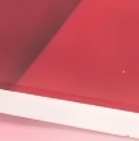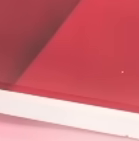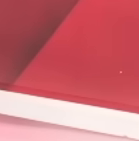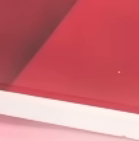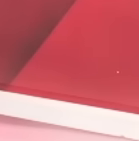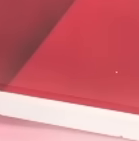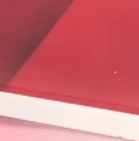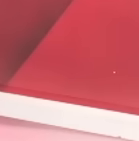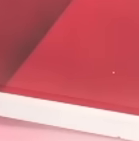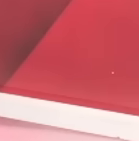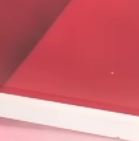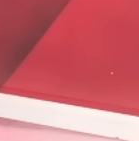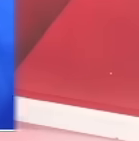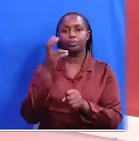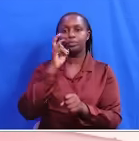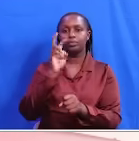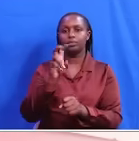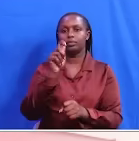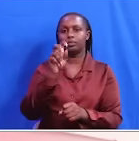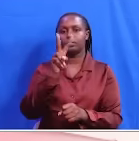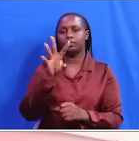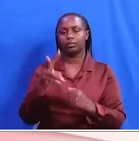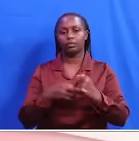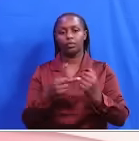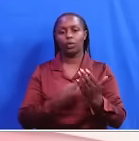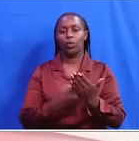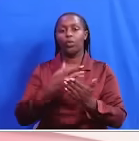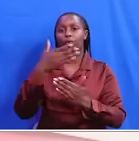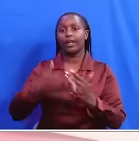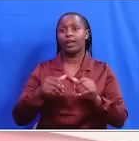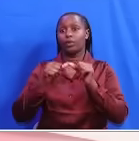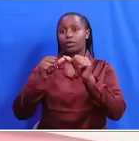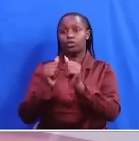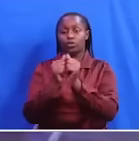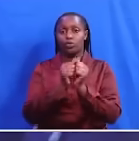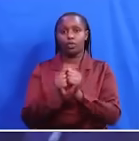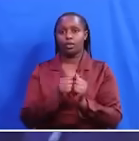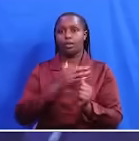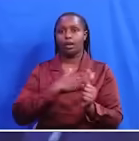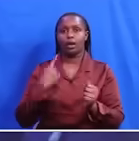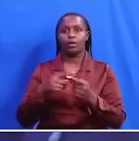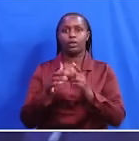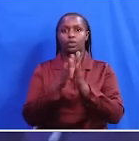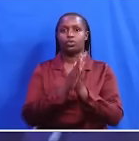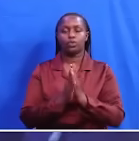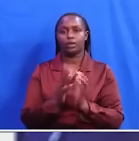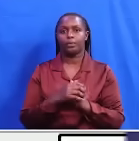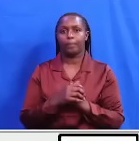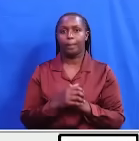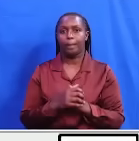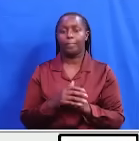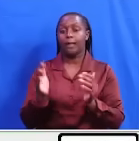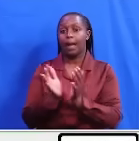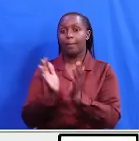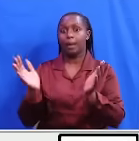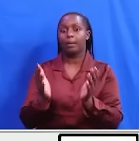Thank you so much for staying with us. You're watching TV 47 Weekend Edition. Let's continue with our coverage. Now, an unprecedented public